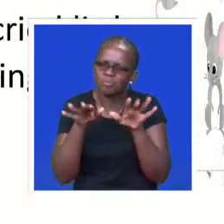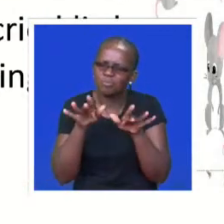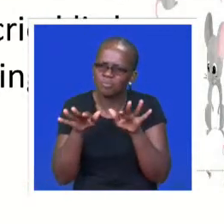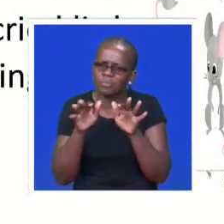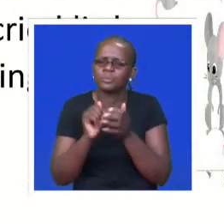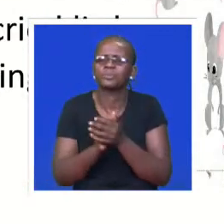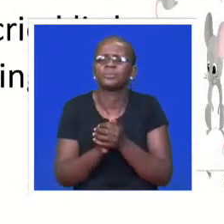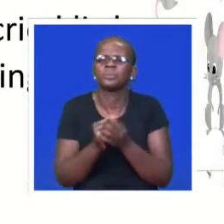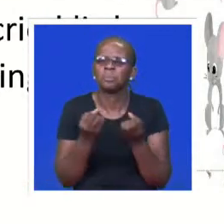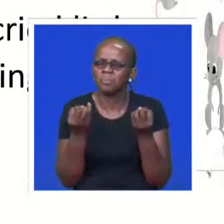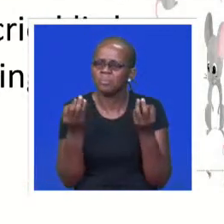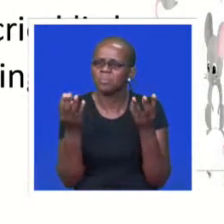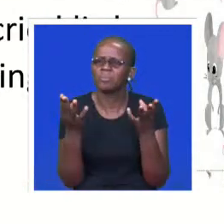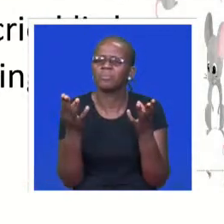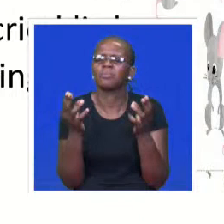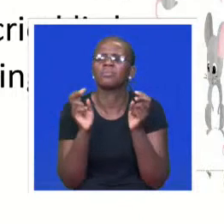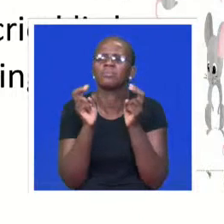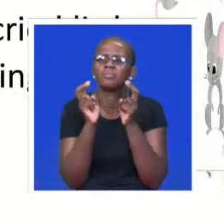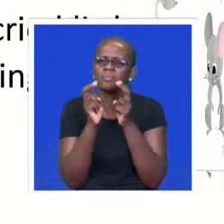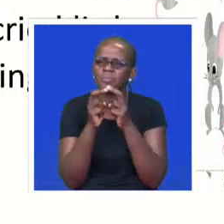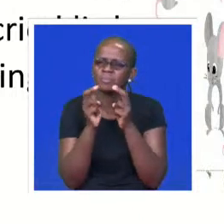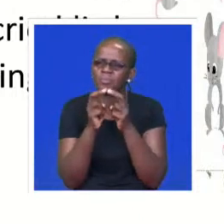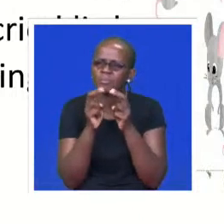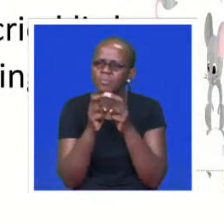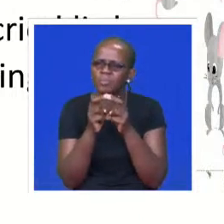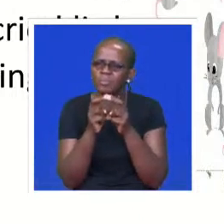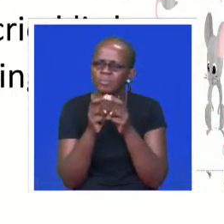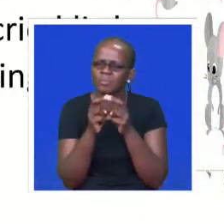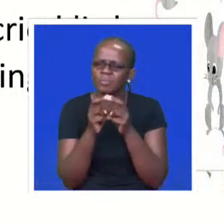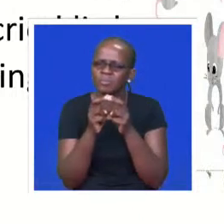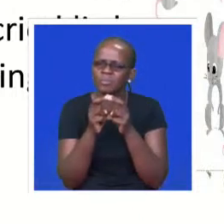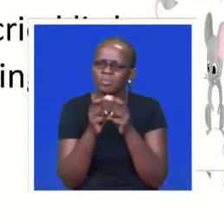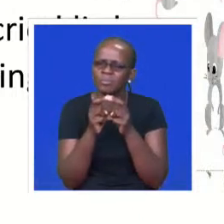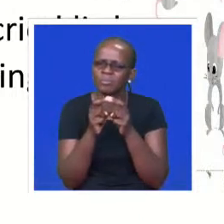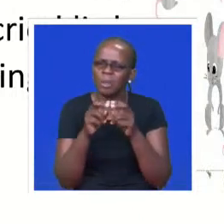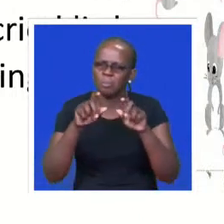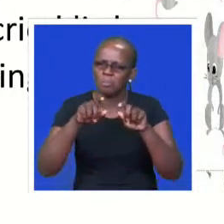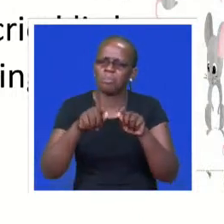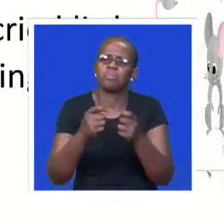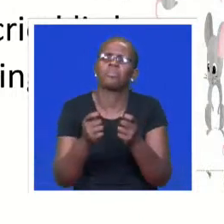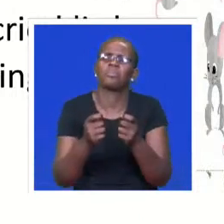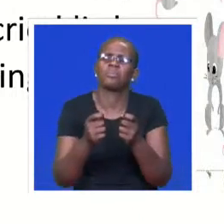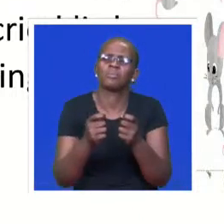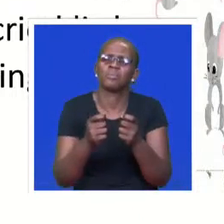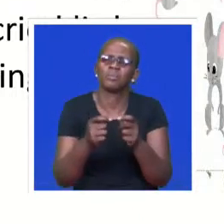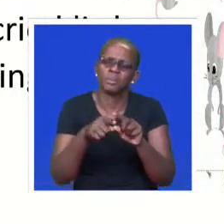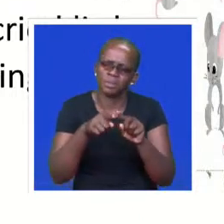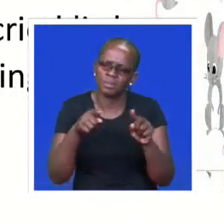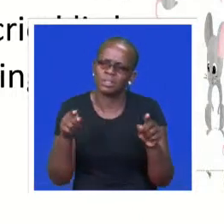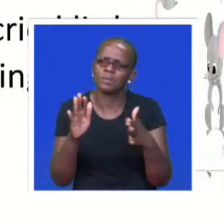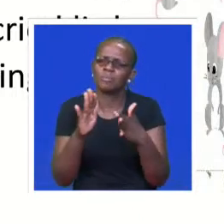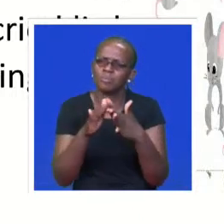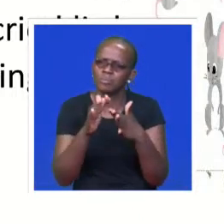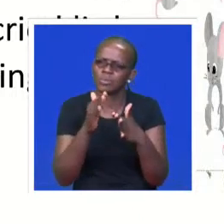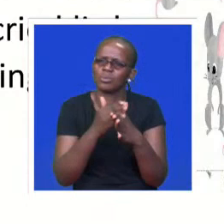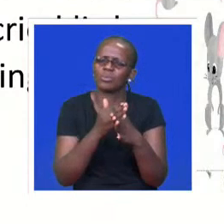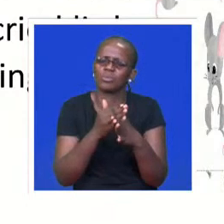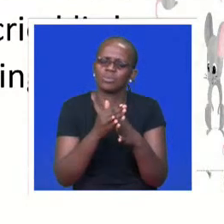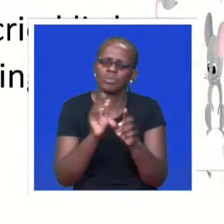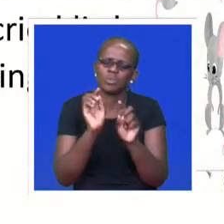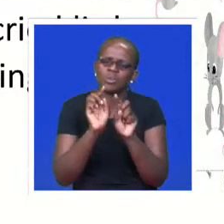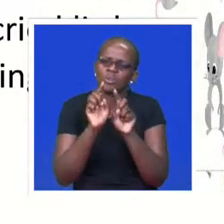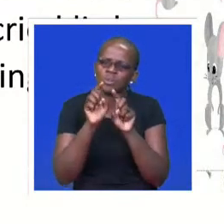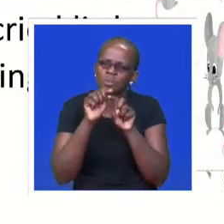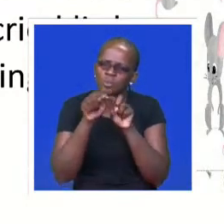Many mice had damaged tails because of the claws of the cat.